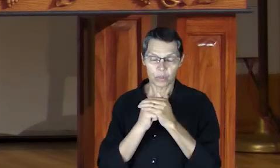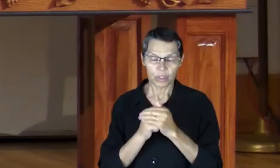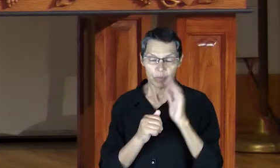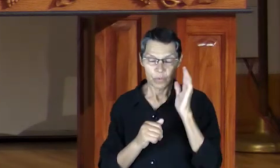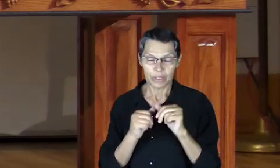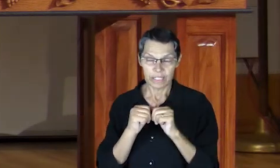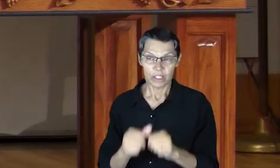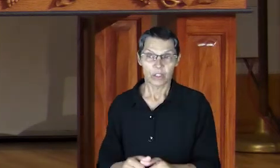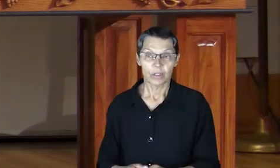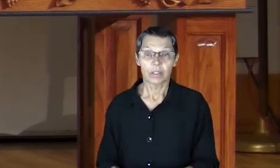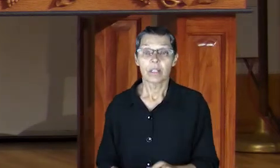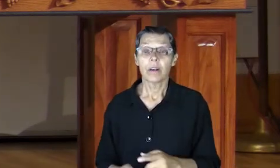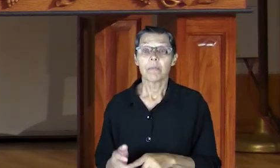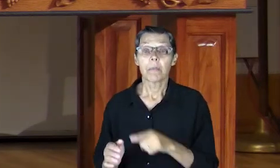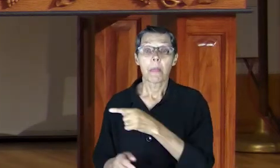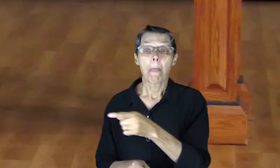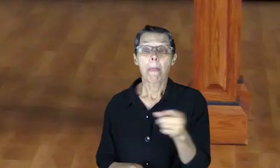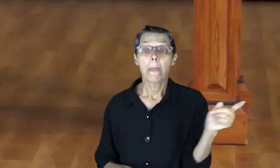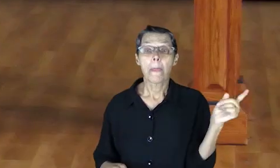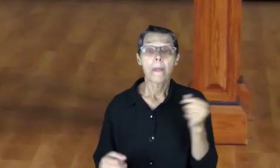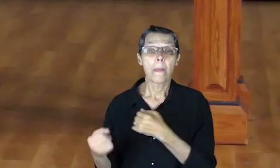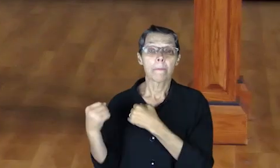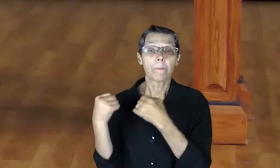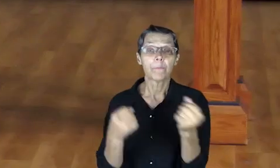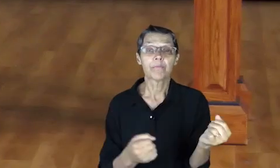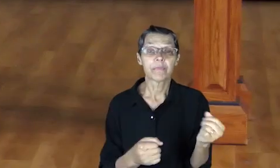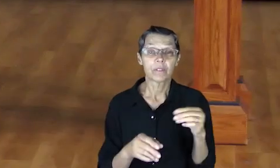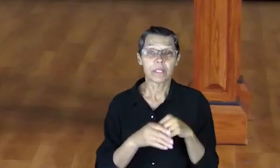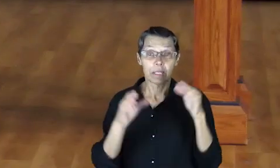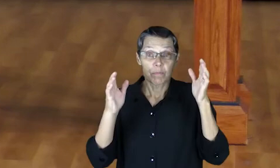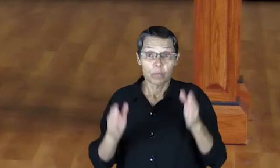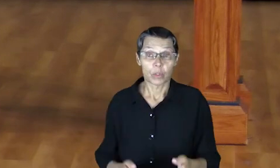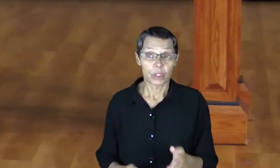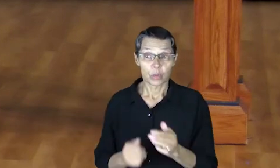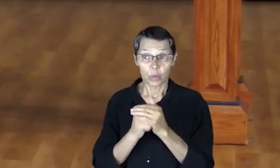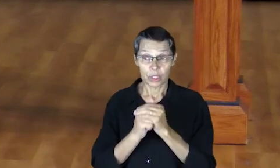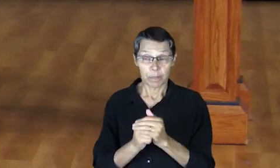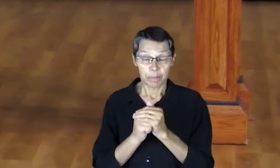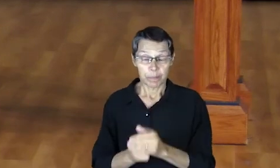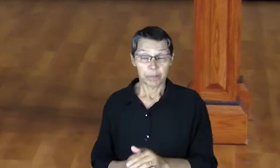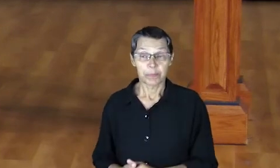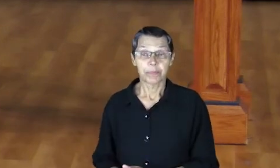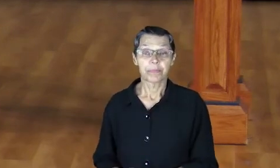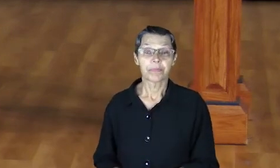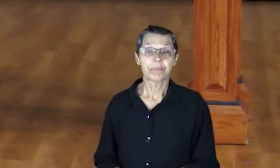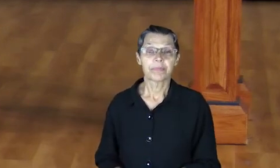tell you what I'm hearing from those who are venturing out into in-person worship.